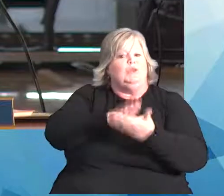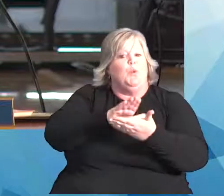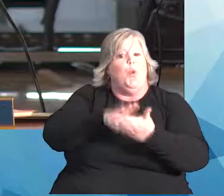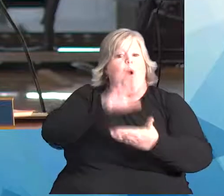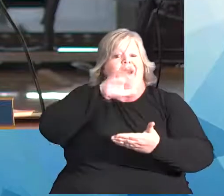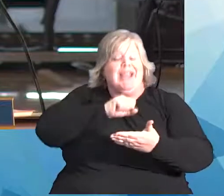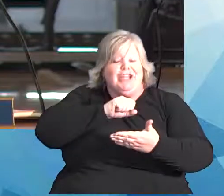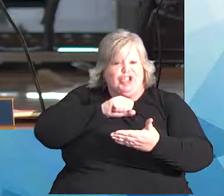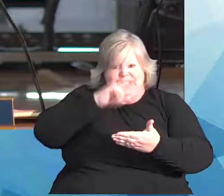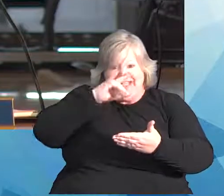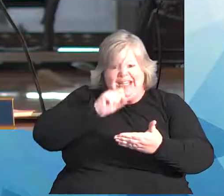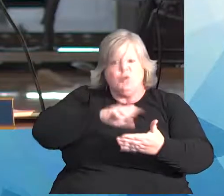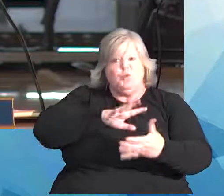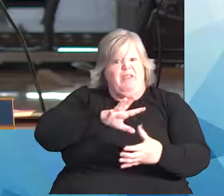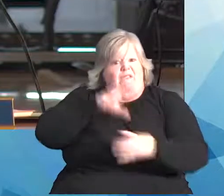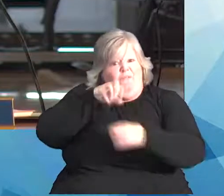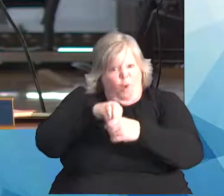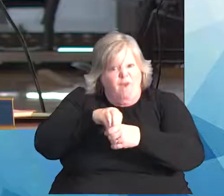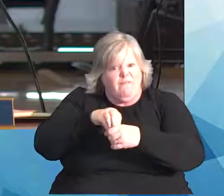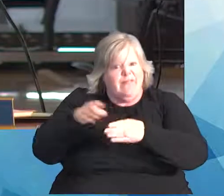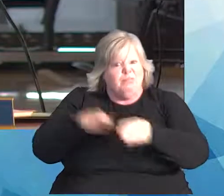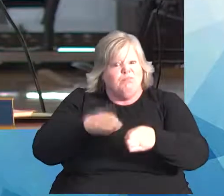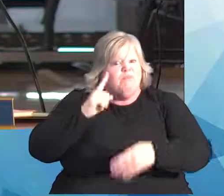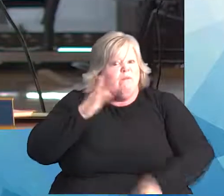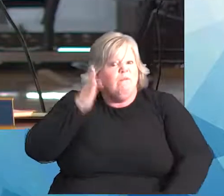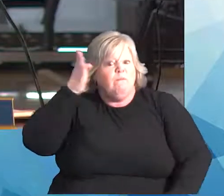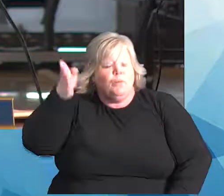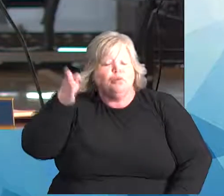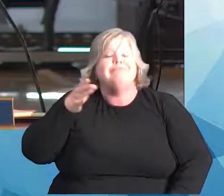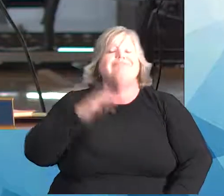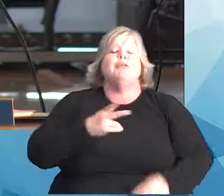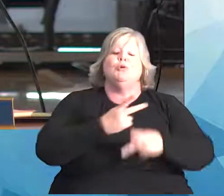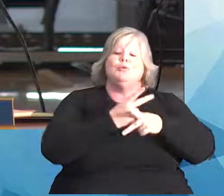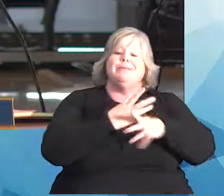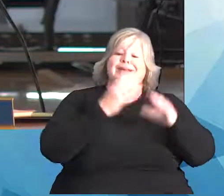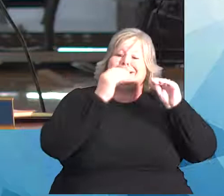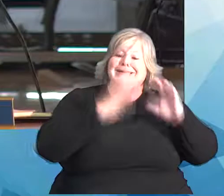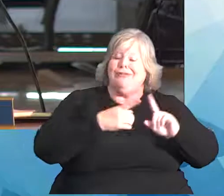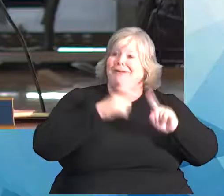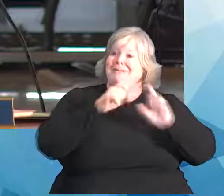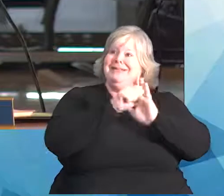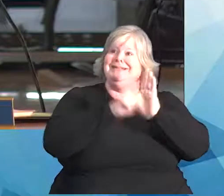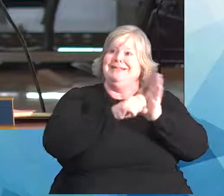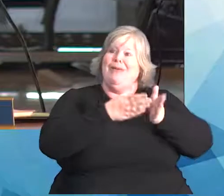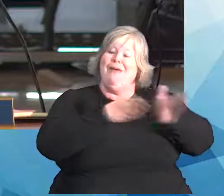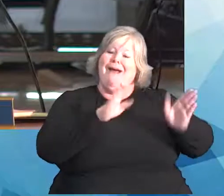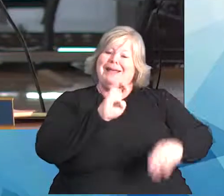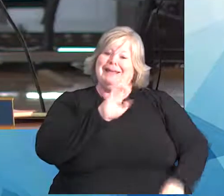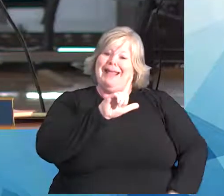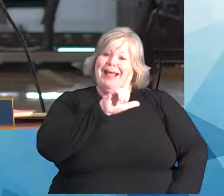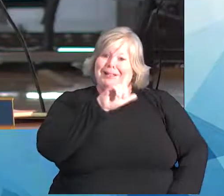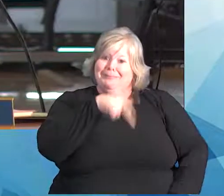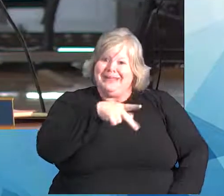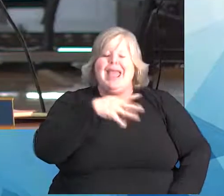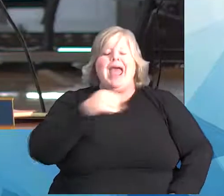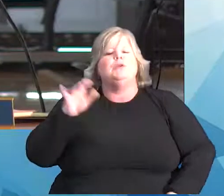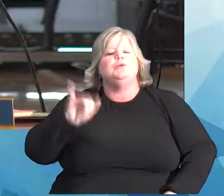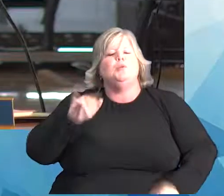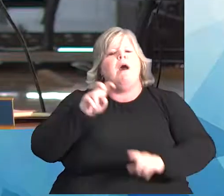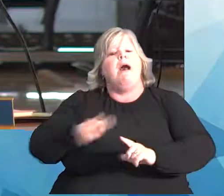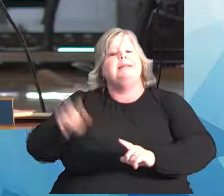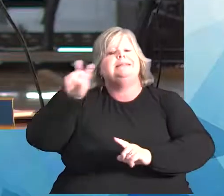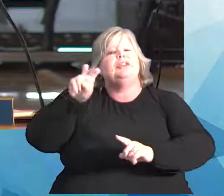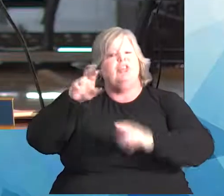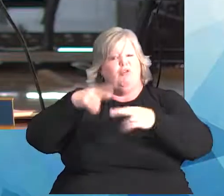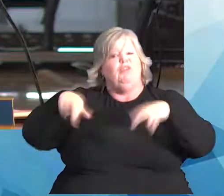the future. The supervising teachers from both the statewide ELP and the itinerant regions are lending